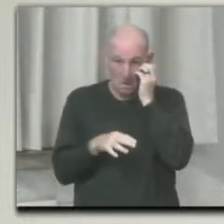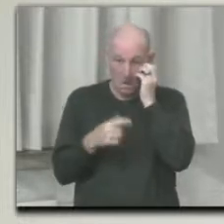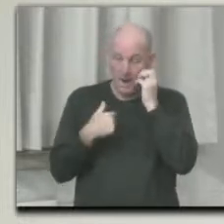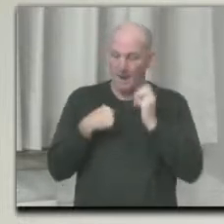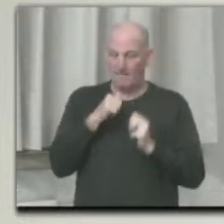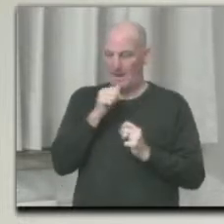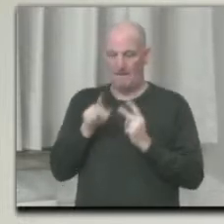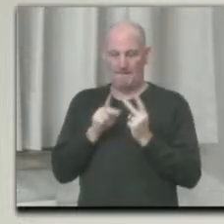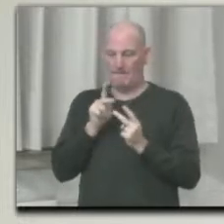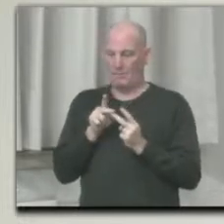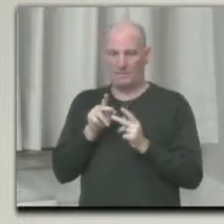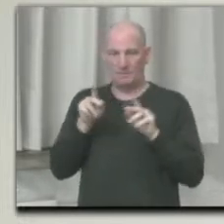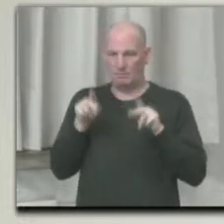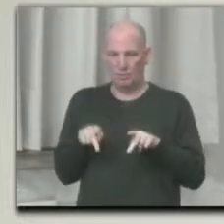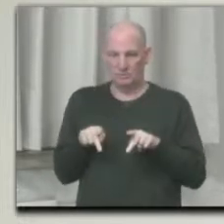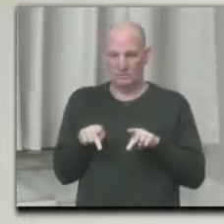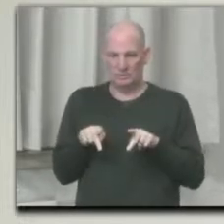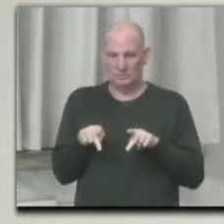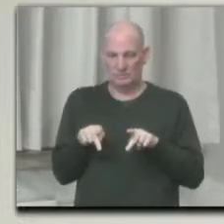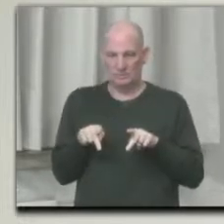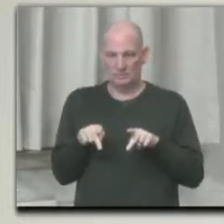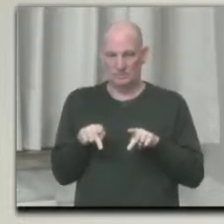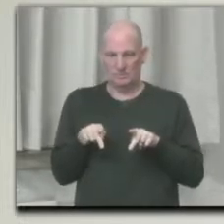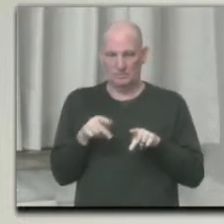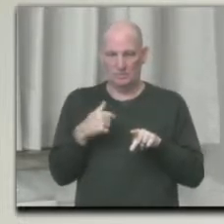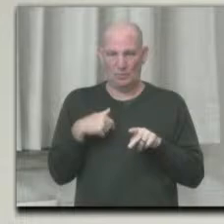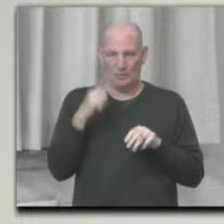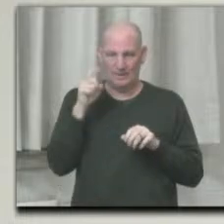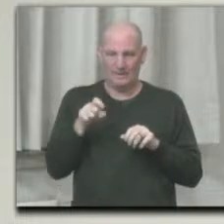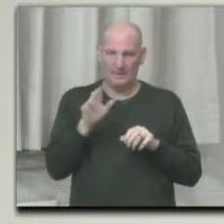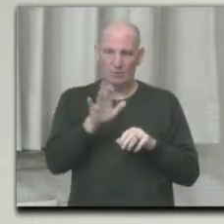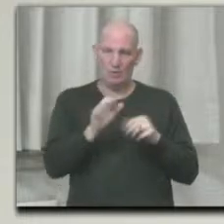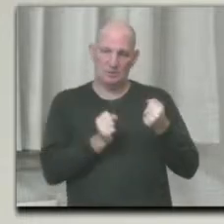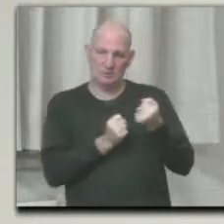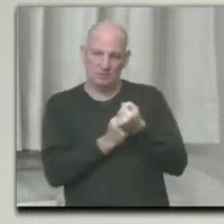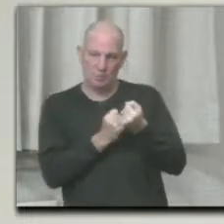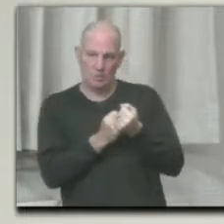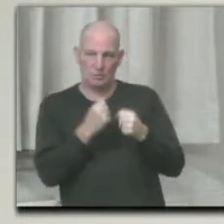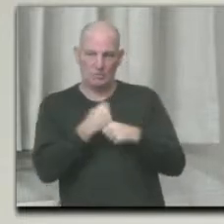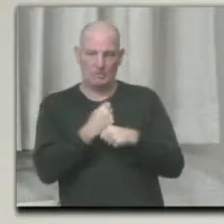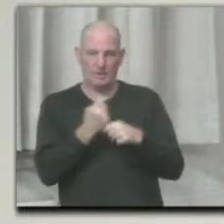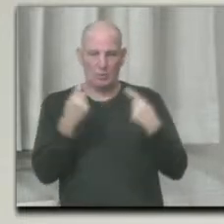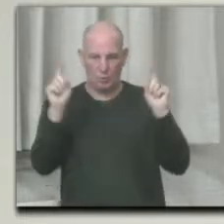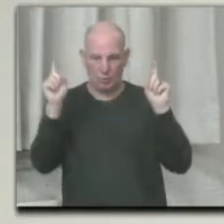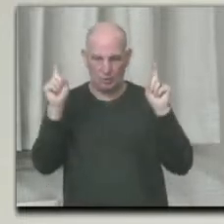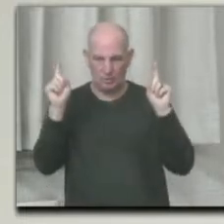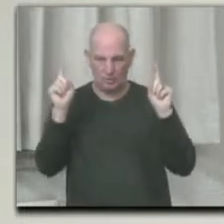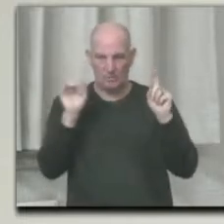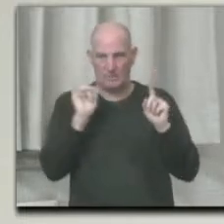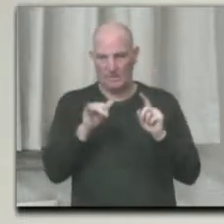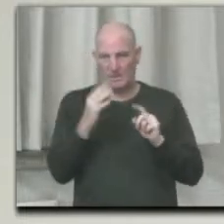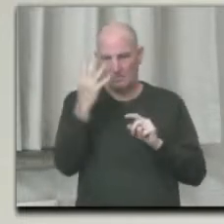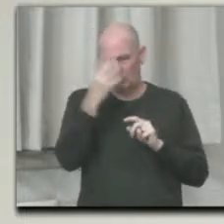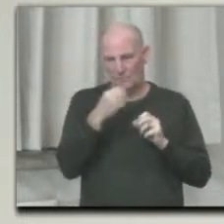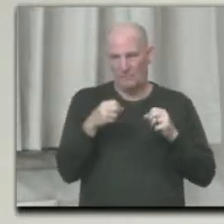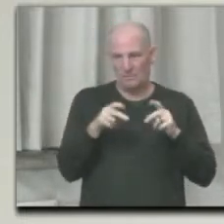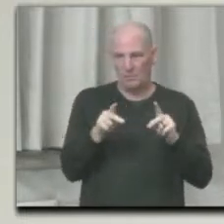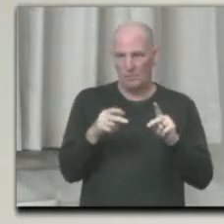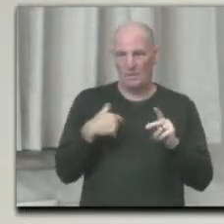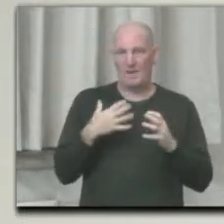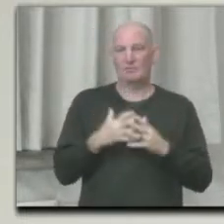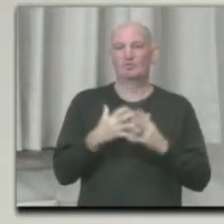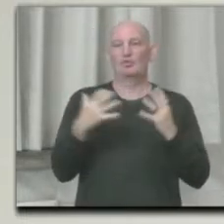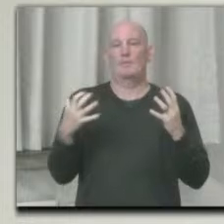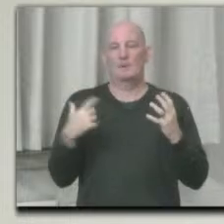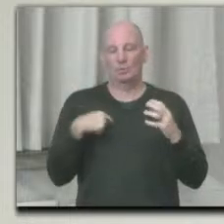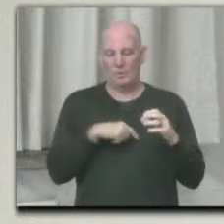perfect person or leader by any means. I will need your support to make this work, but that is the beauty of this opportunity. We have so much we can